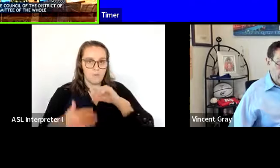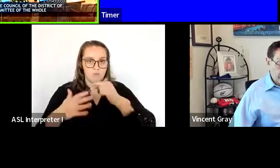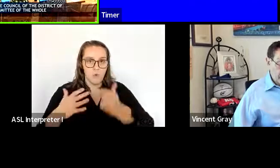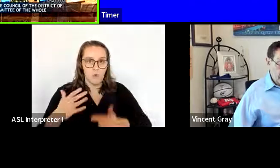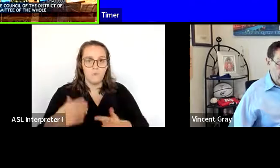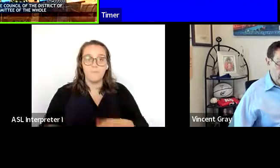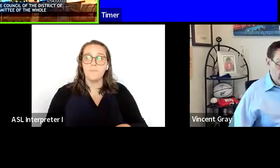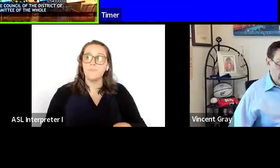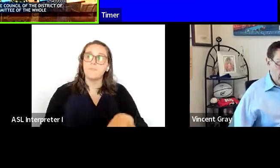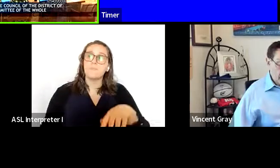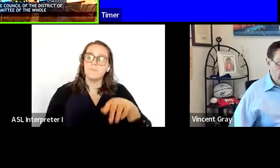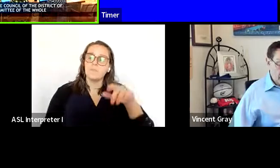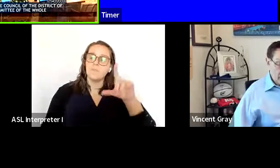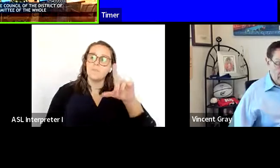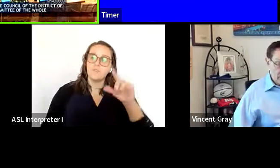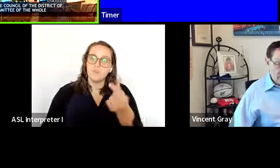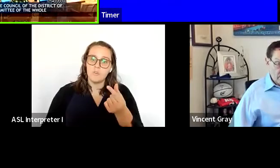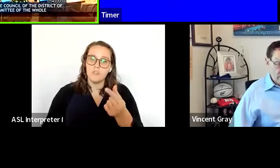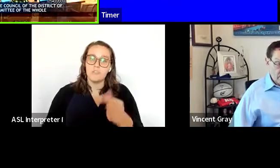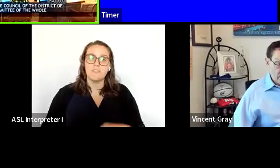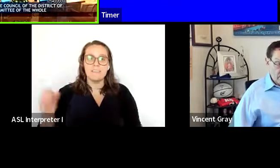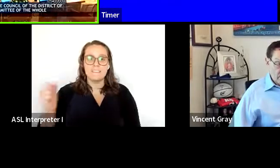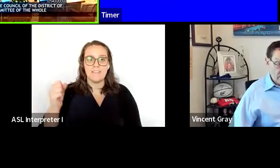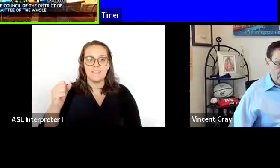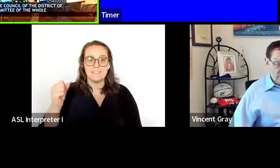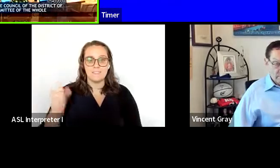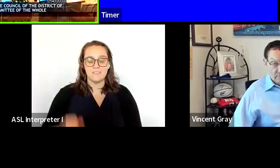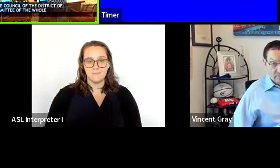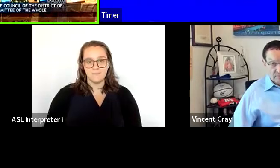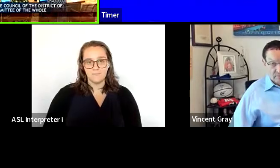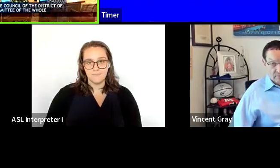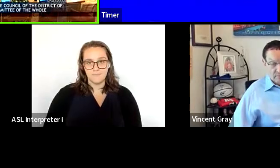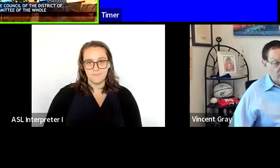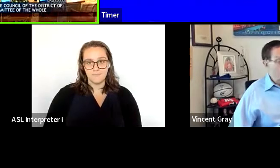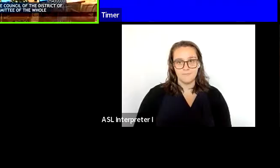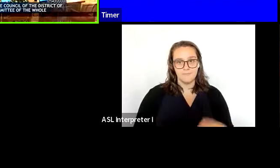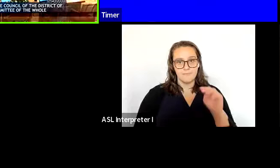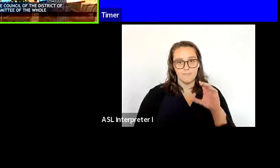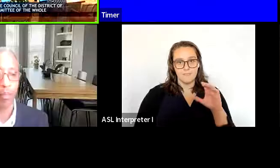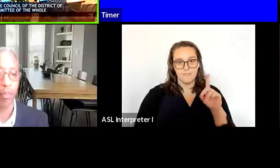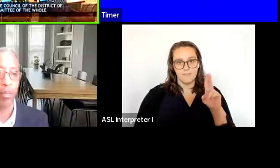Louis George. Yes. Councilmember Louis George votes yes. Councilmember McDuffie.